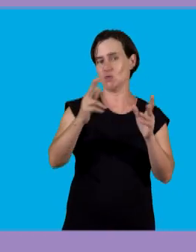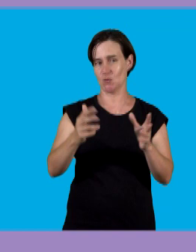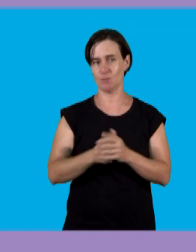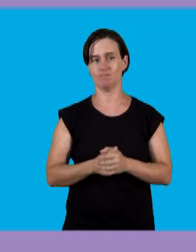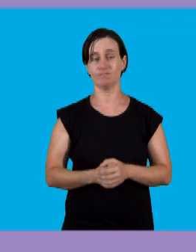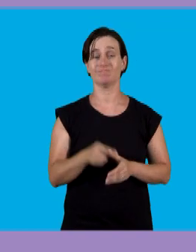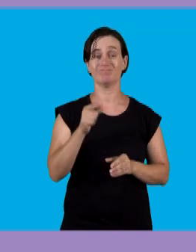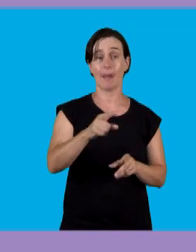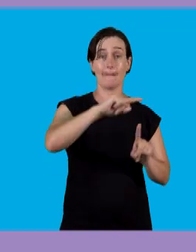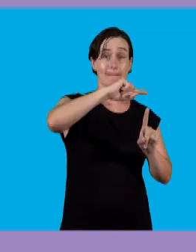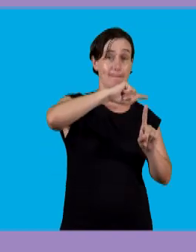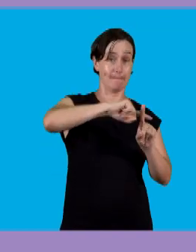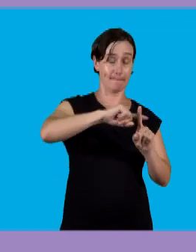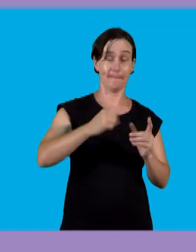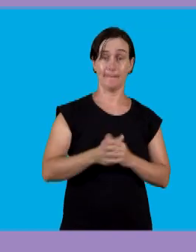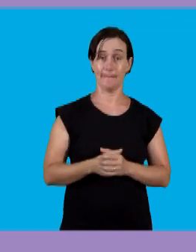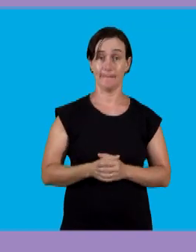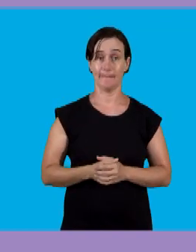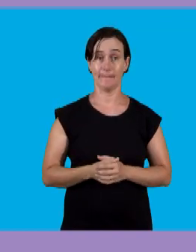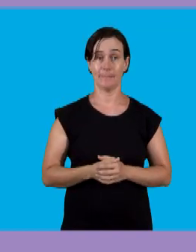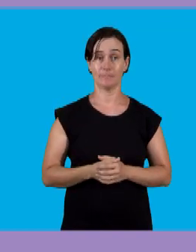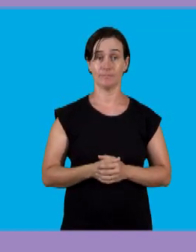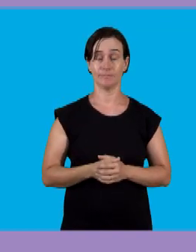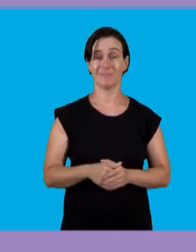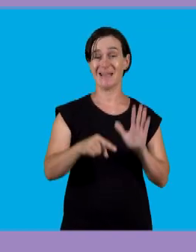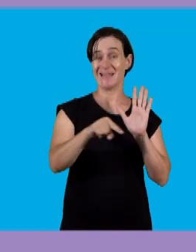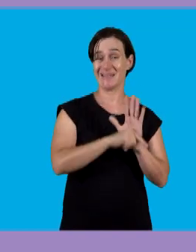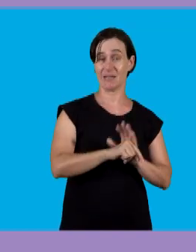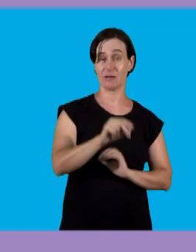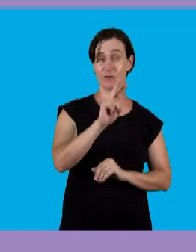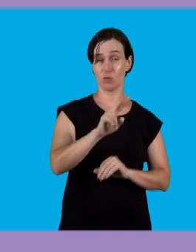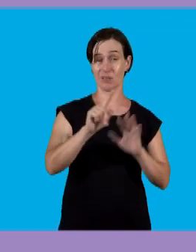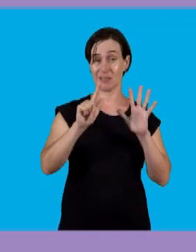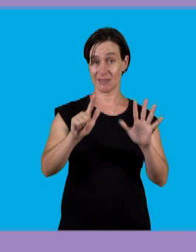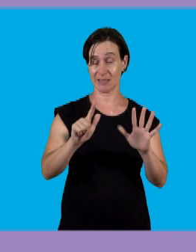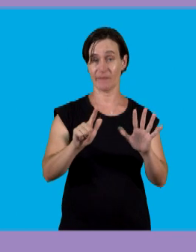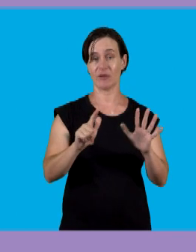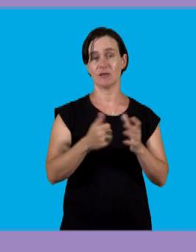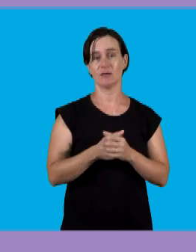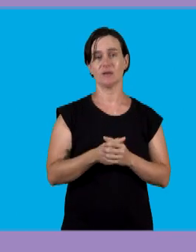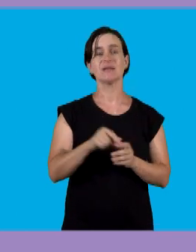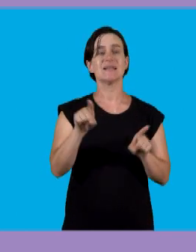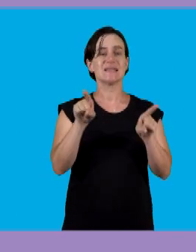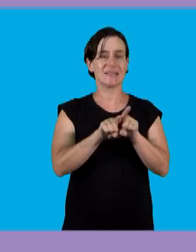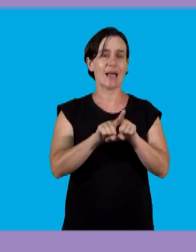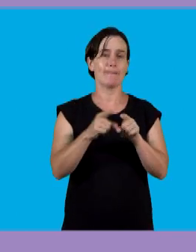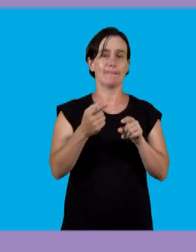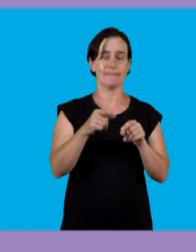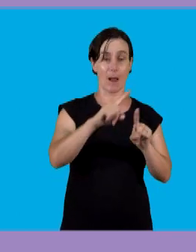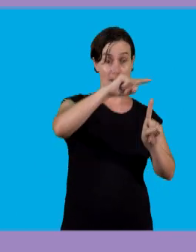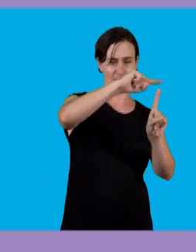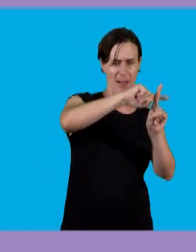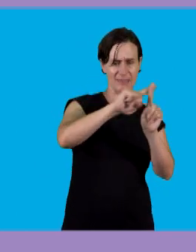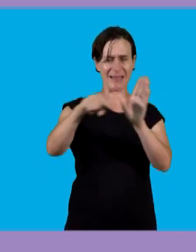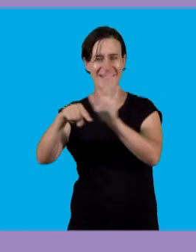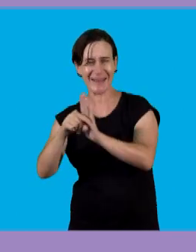2. Then we are going to be adding this negative number, which is the same as subtracting its